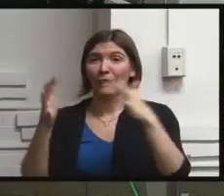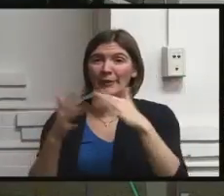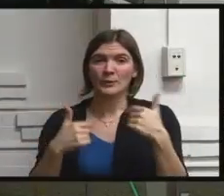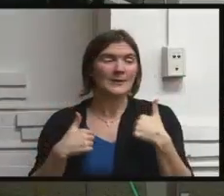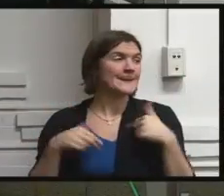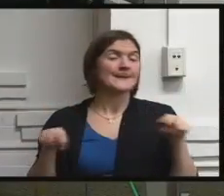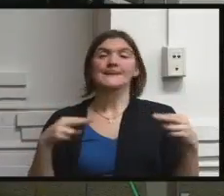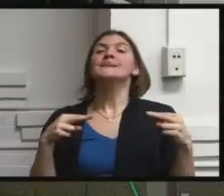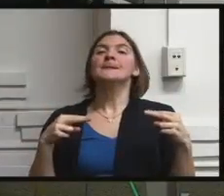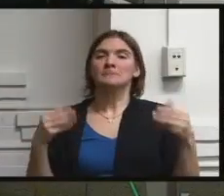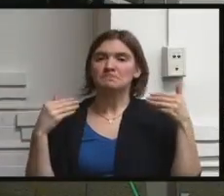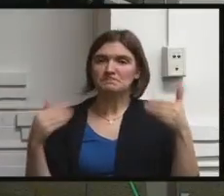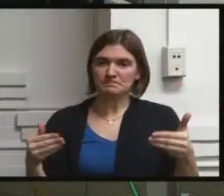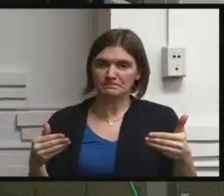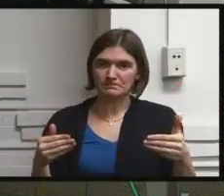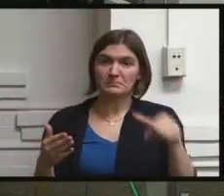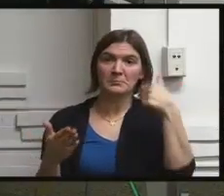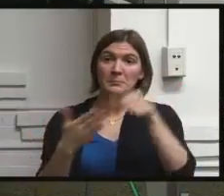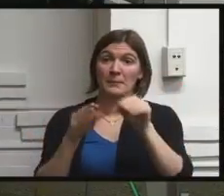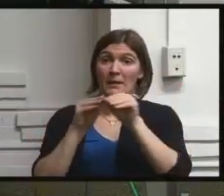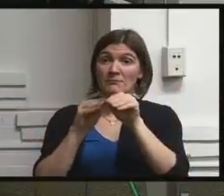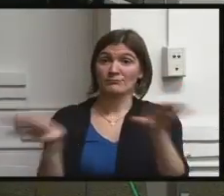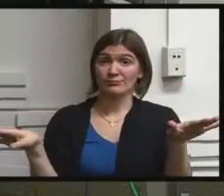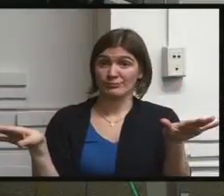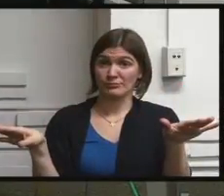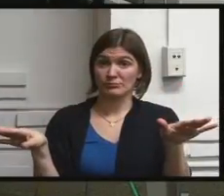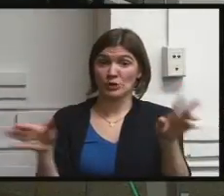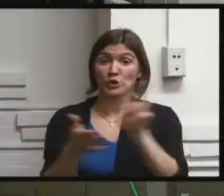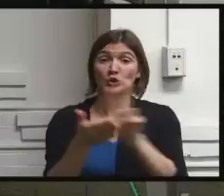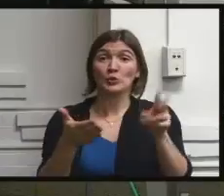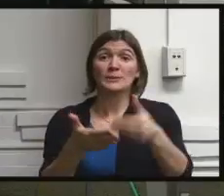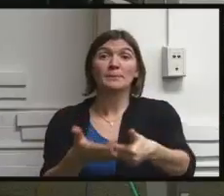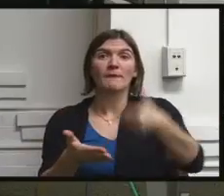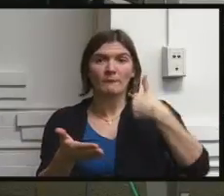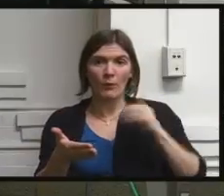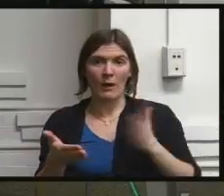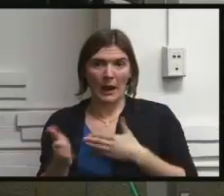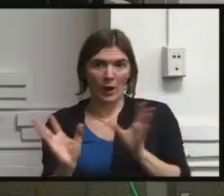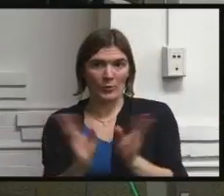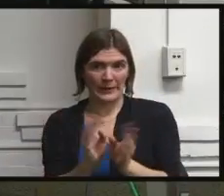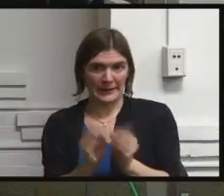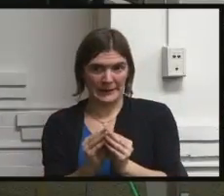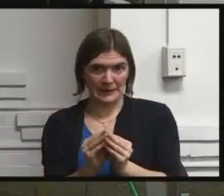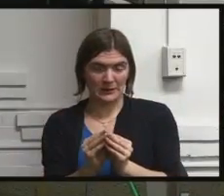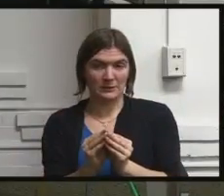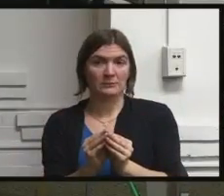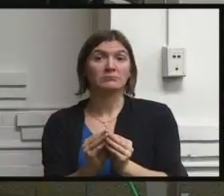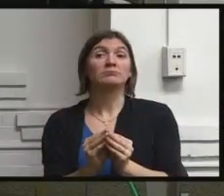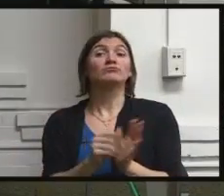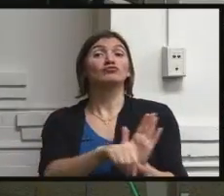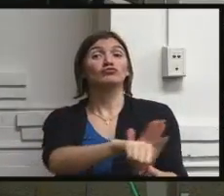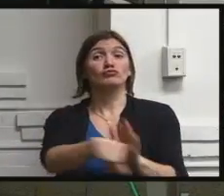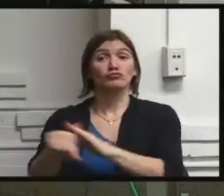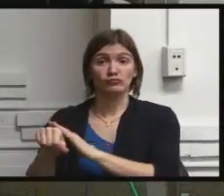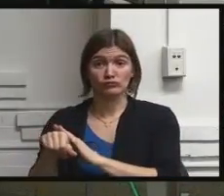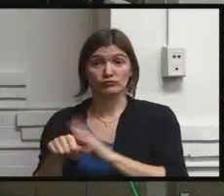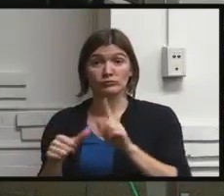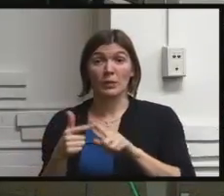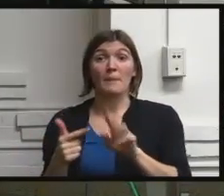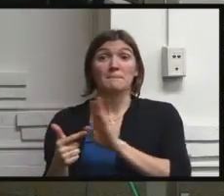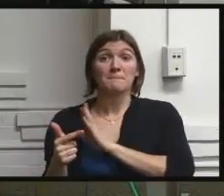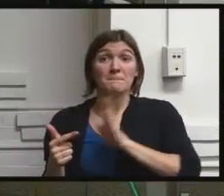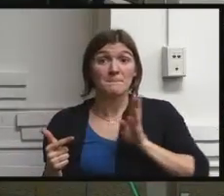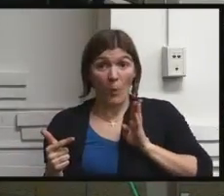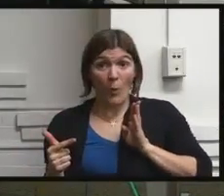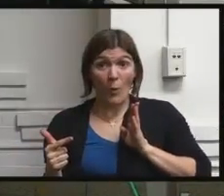board was we sent out a mailing approximately 2 weeks before our annual meeting. The board of directors members